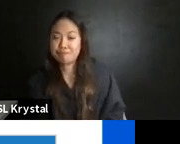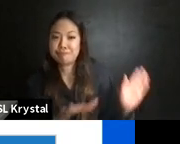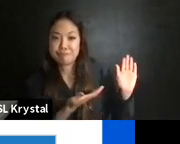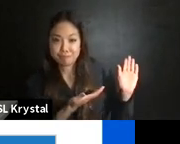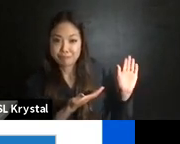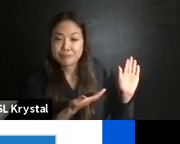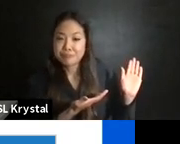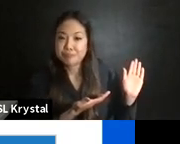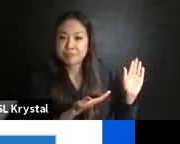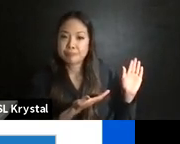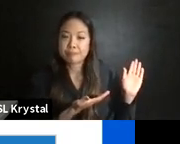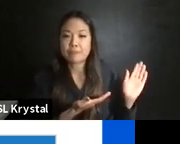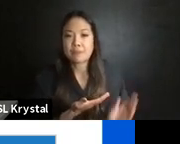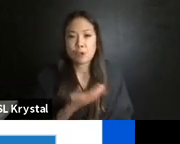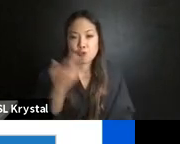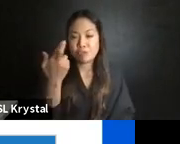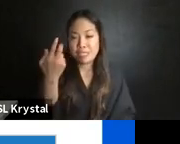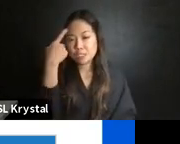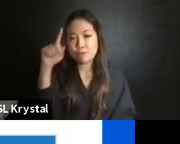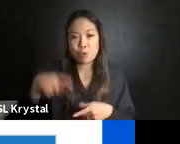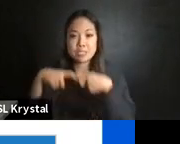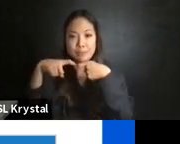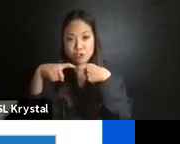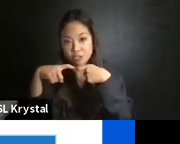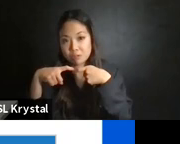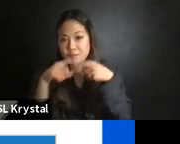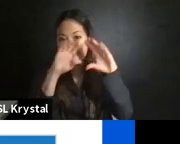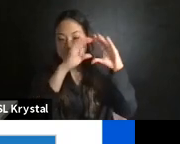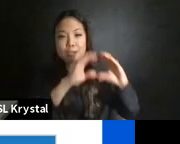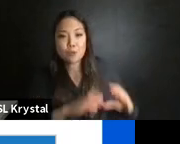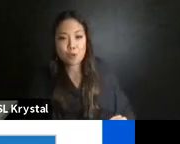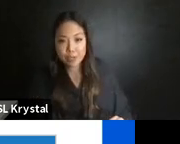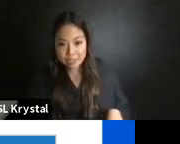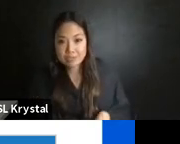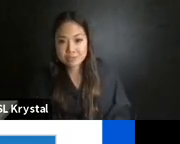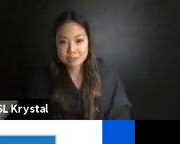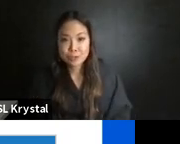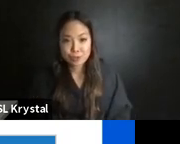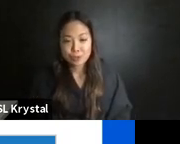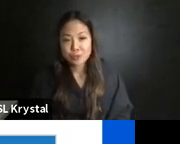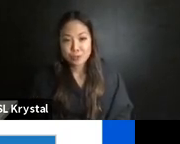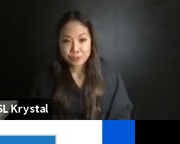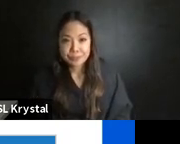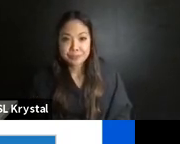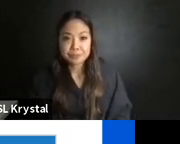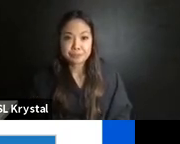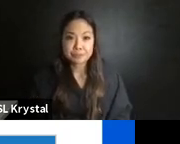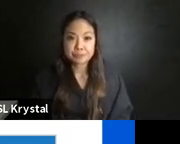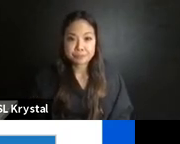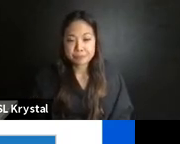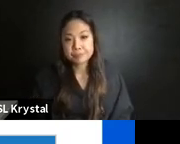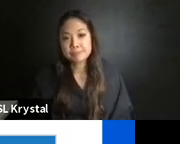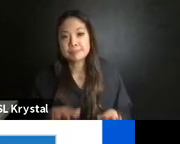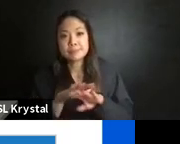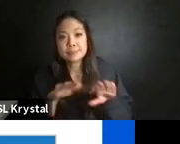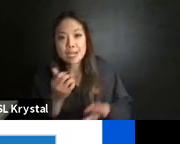resulting in suspension um by these categories um so non-drug nonviolent